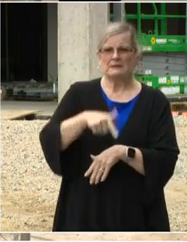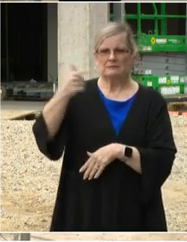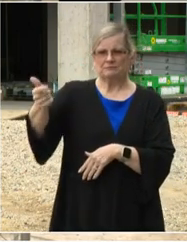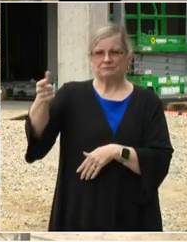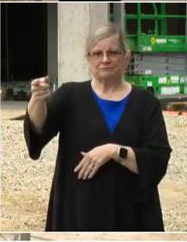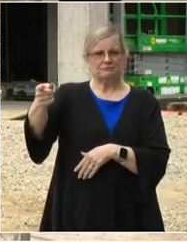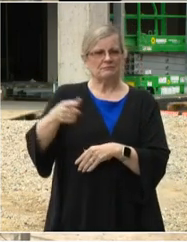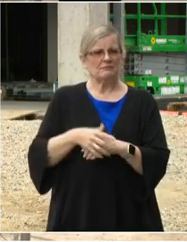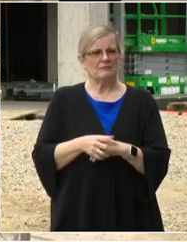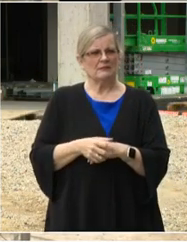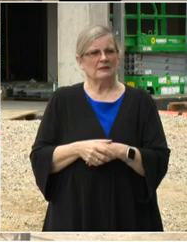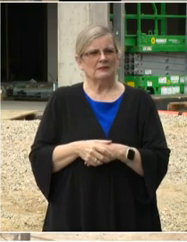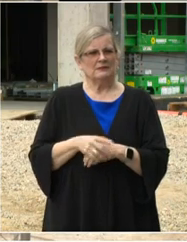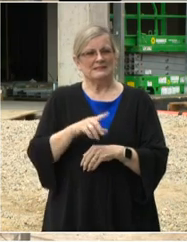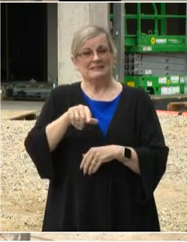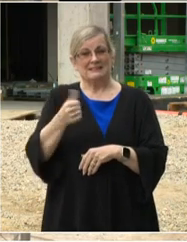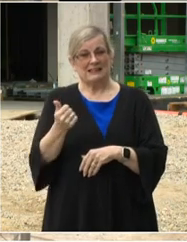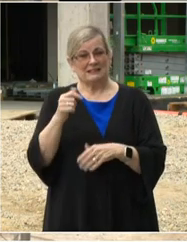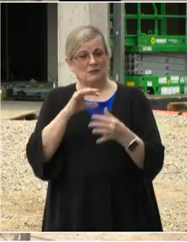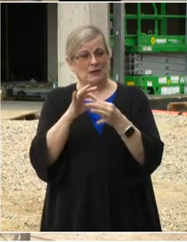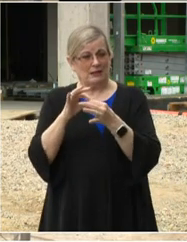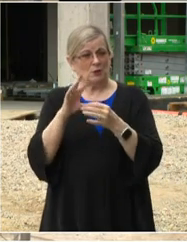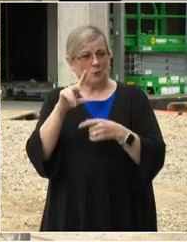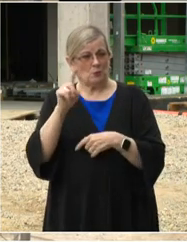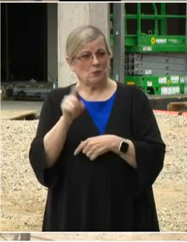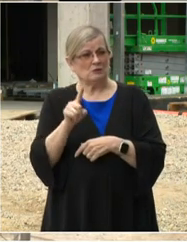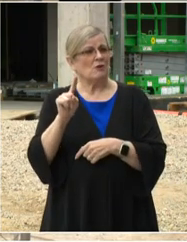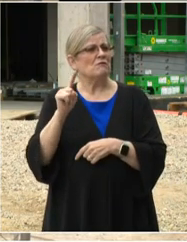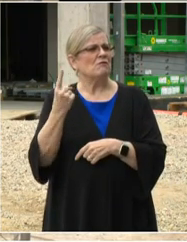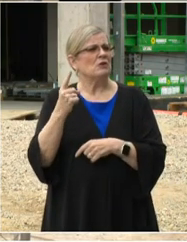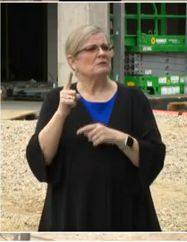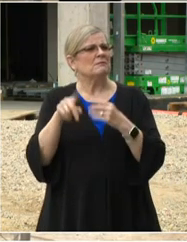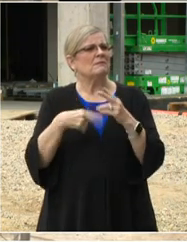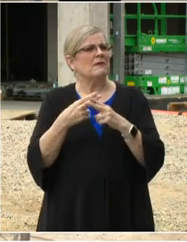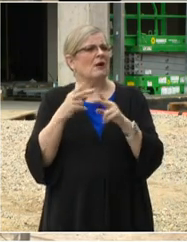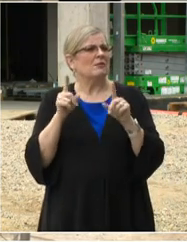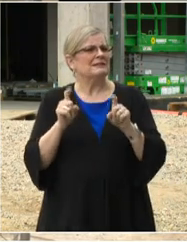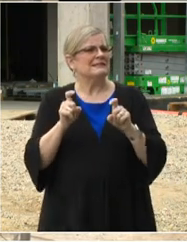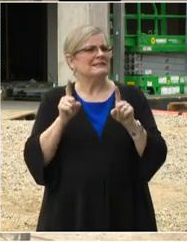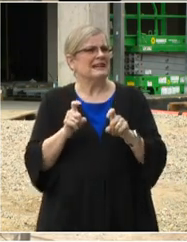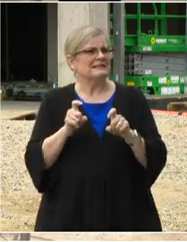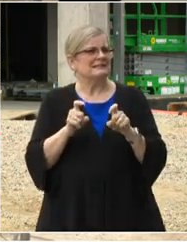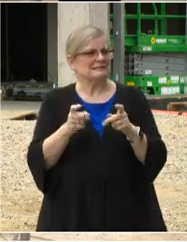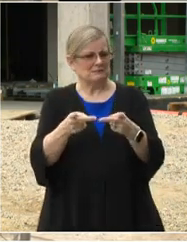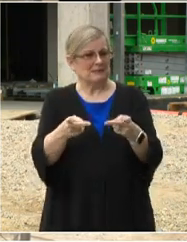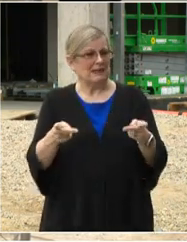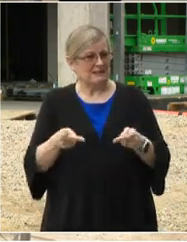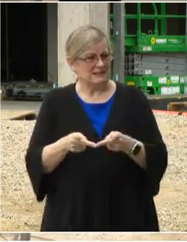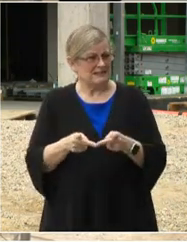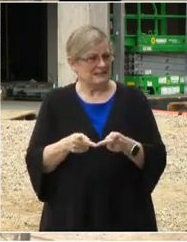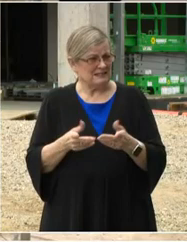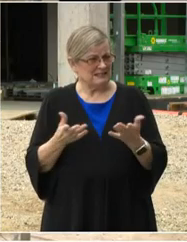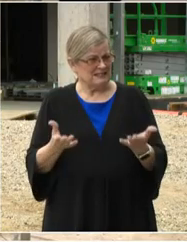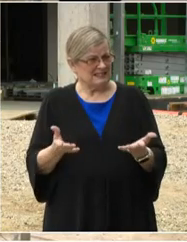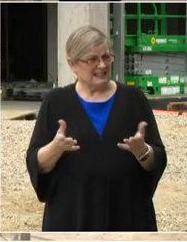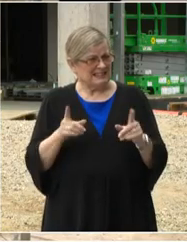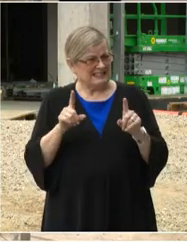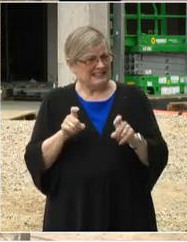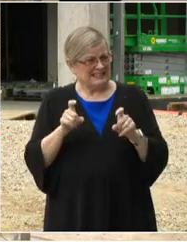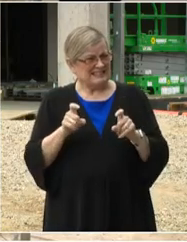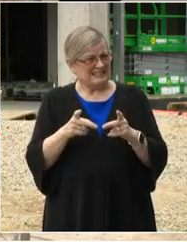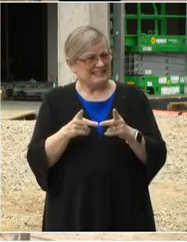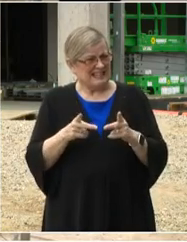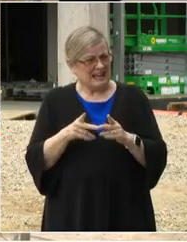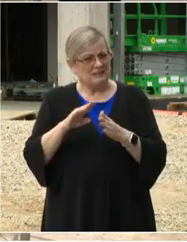COVID-related questions. Okay. The first one is about testing sites. The testing numbers are continuing to go down. Do you have any updates on possibly